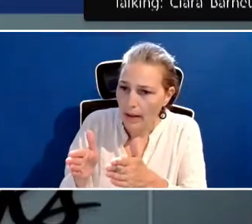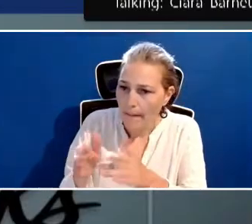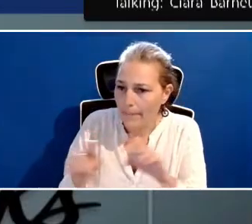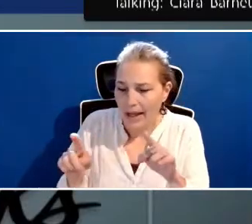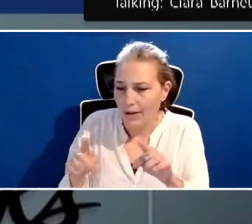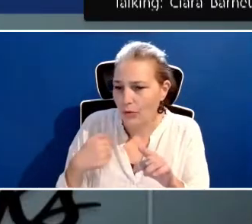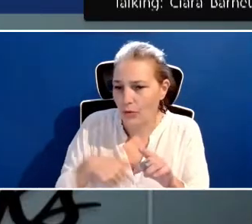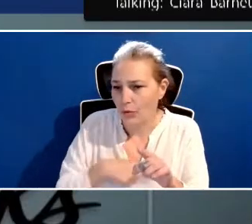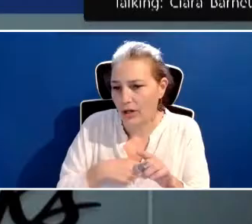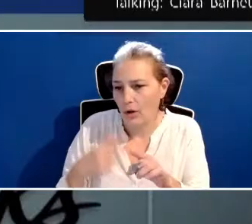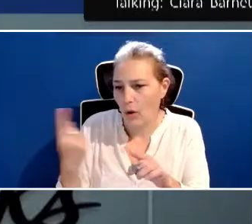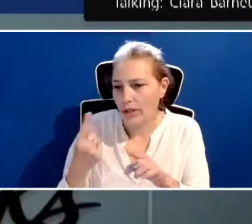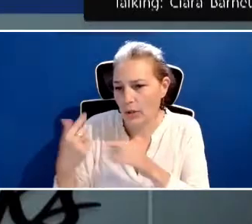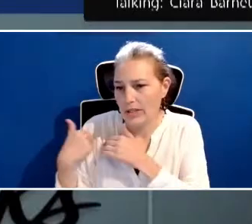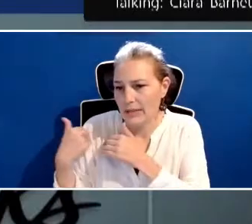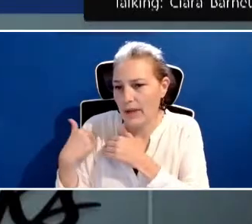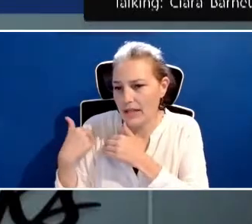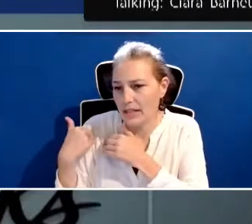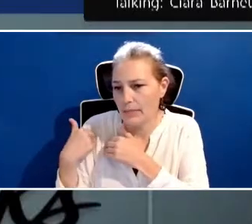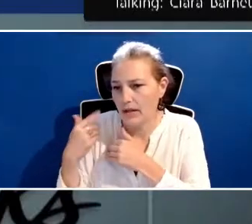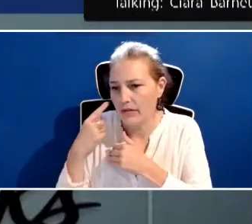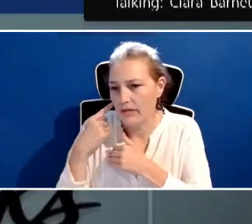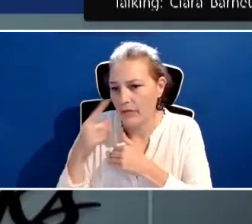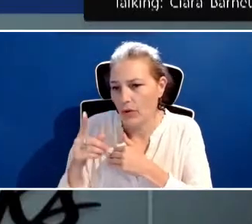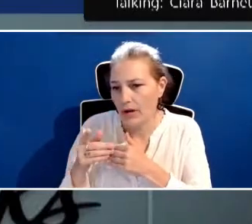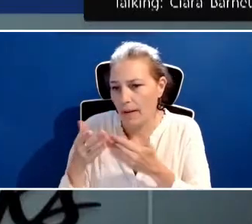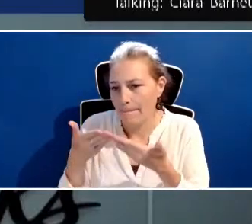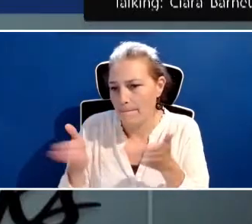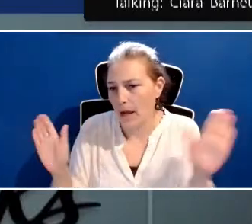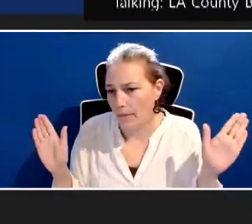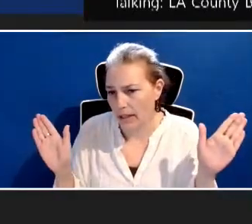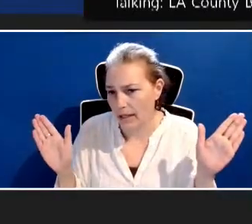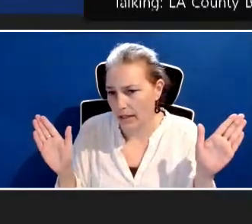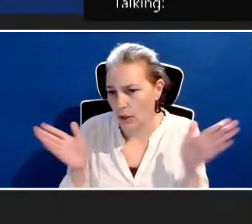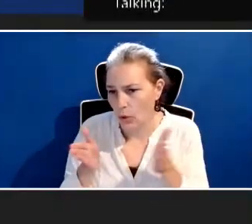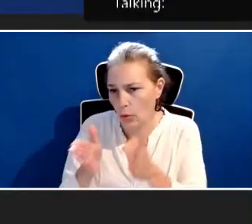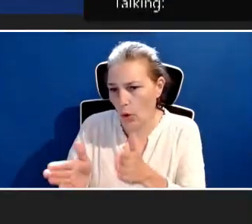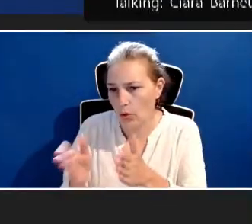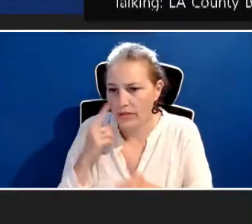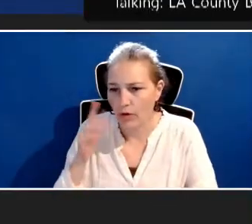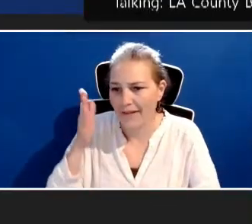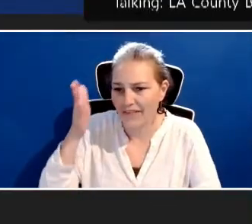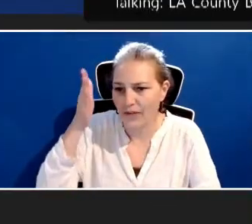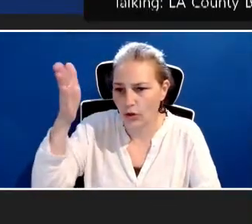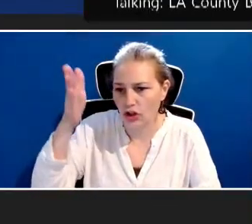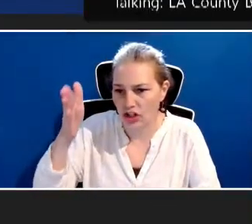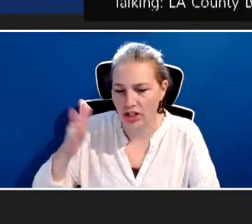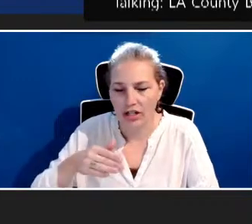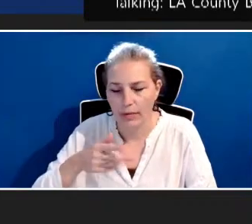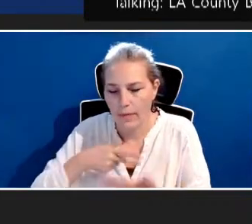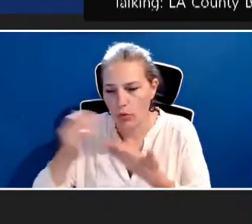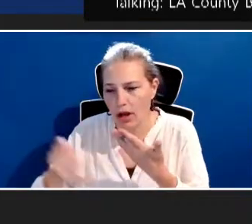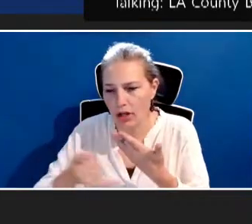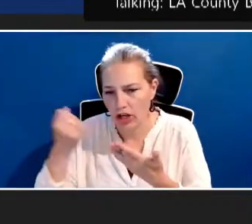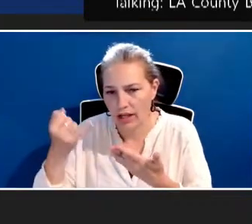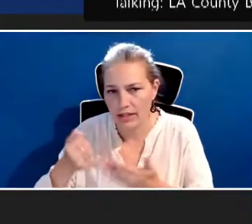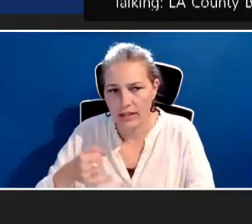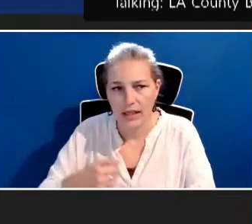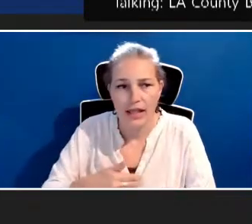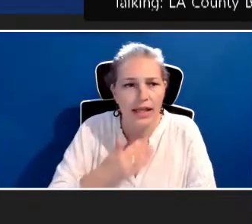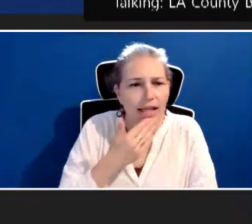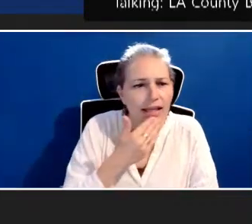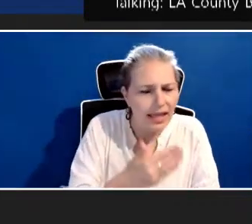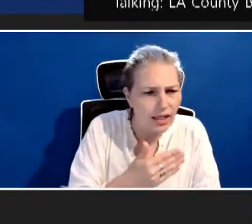be doing future projects for. Thank you. And does that also apply